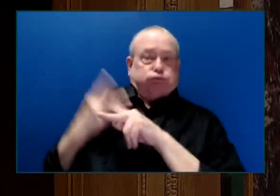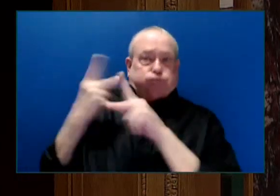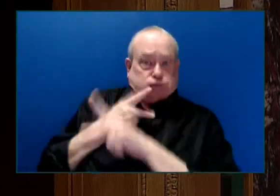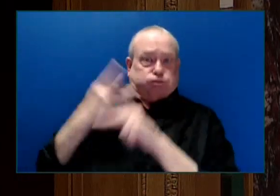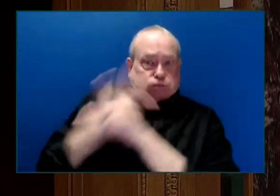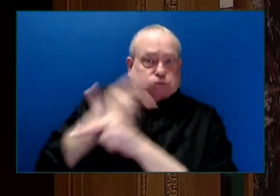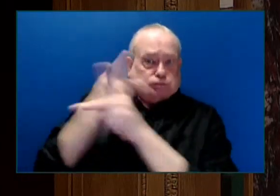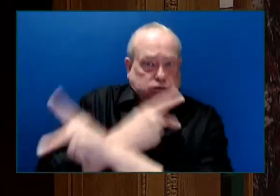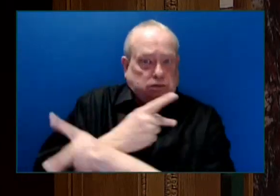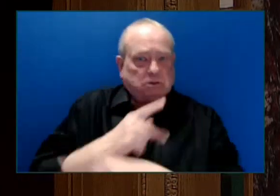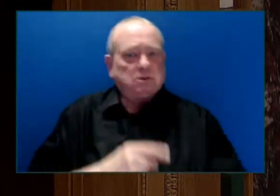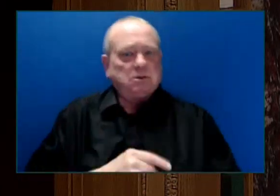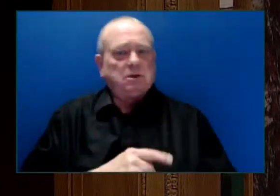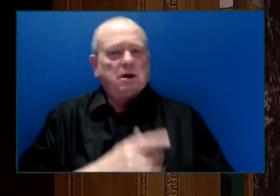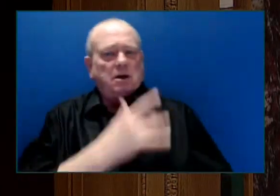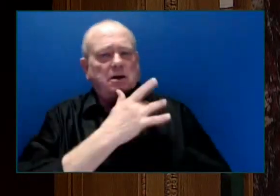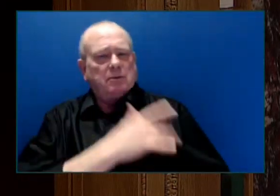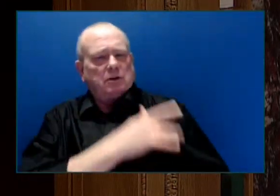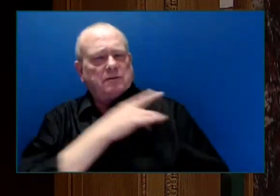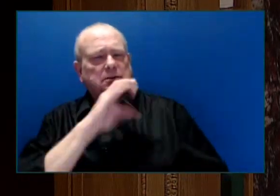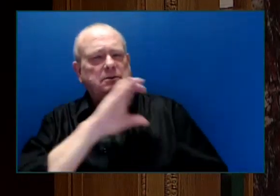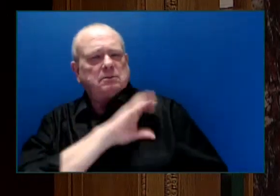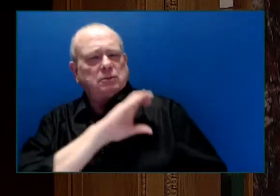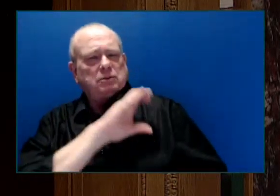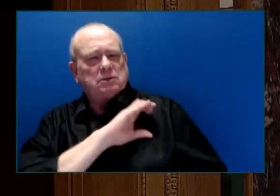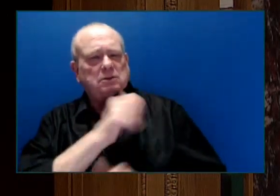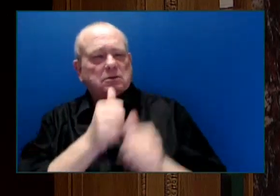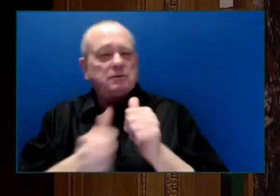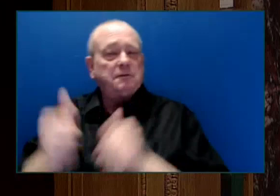given up on the justice system.